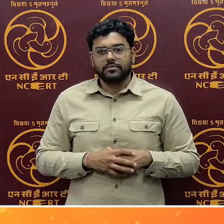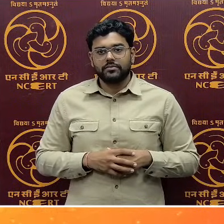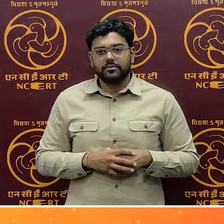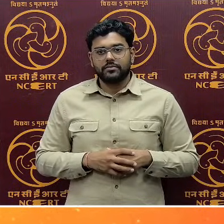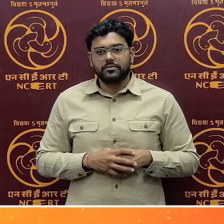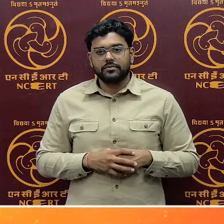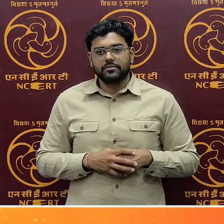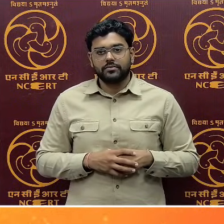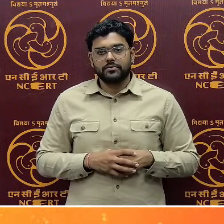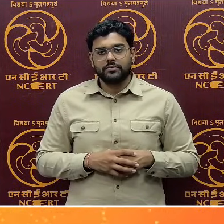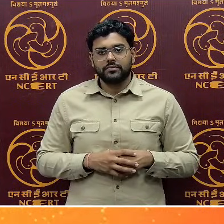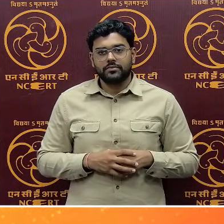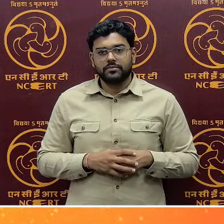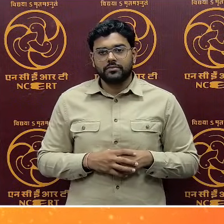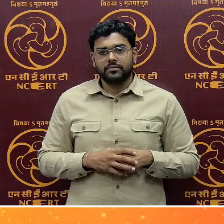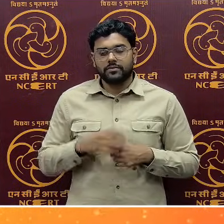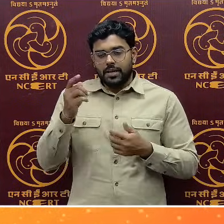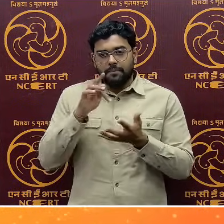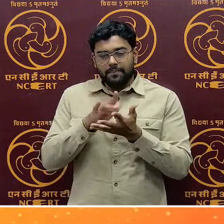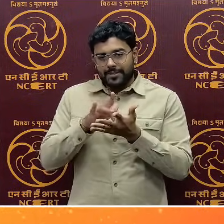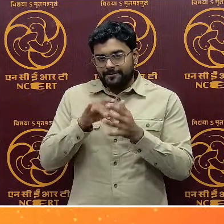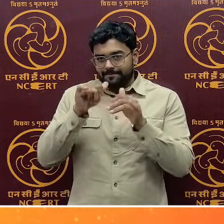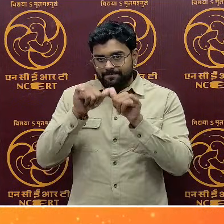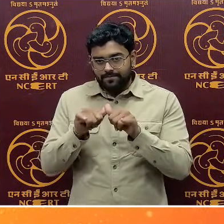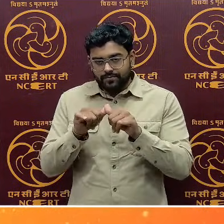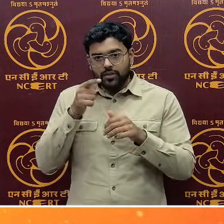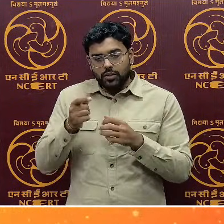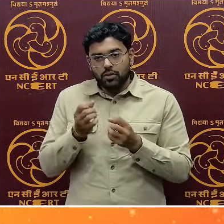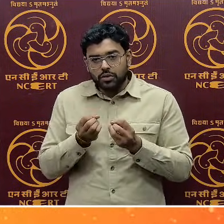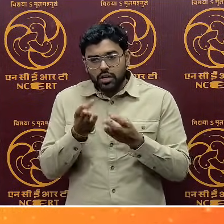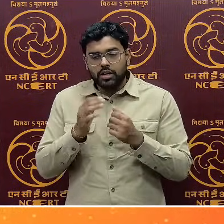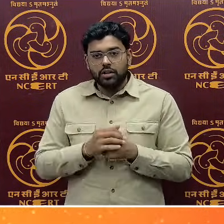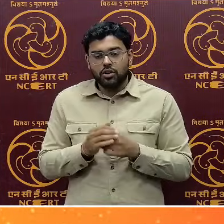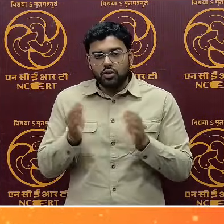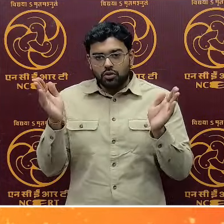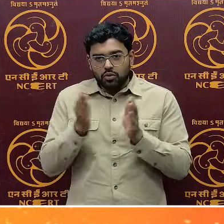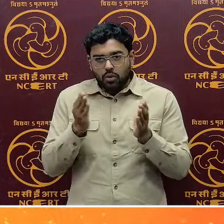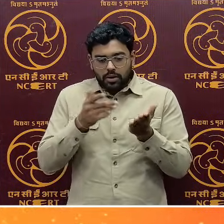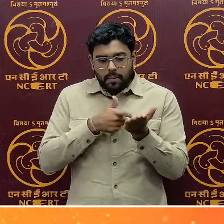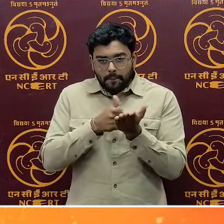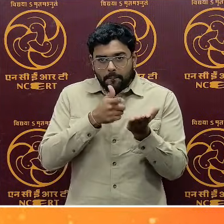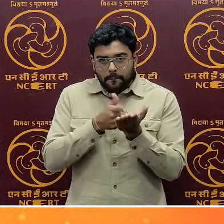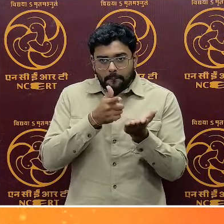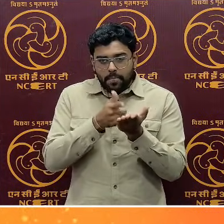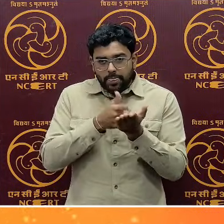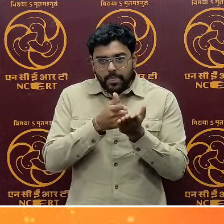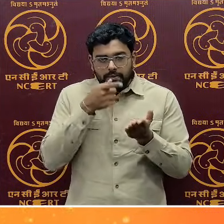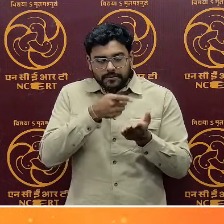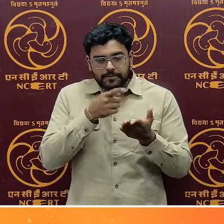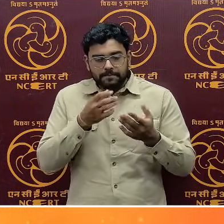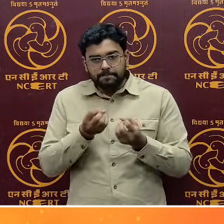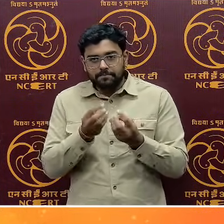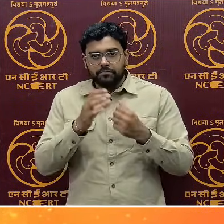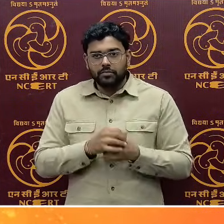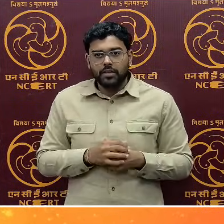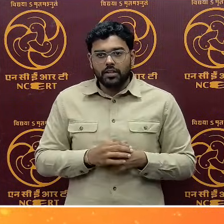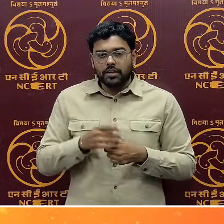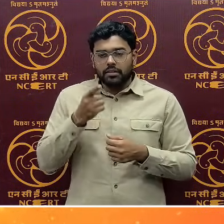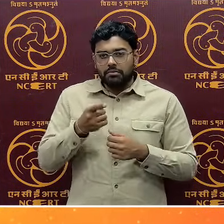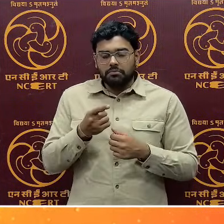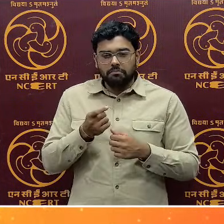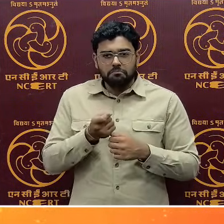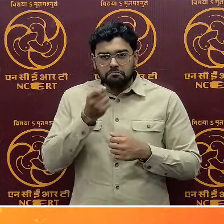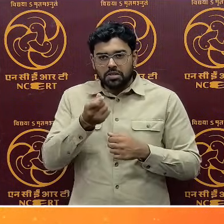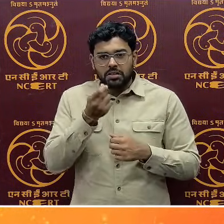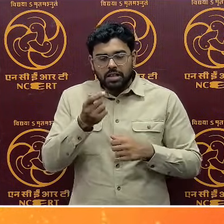He settled in Idyllwill and started a small palm tree nursery. It barely yielded